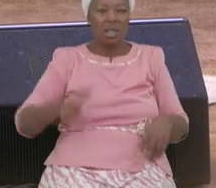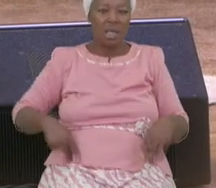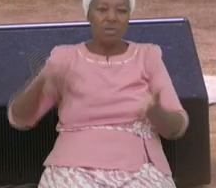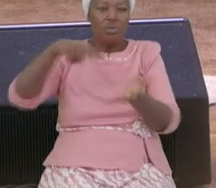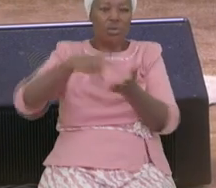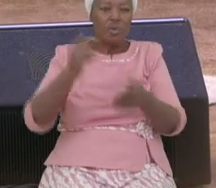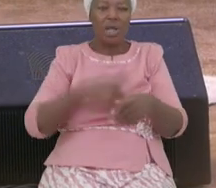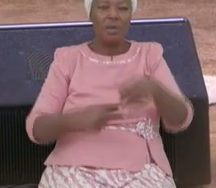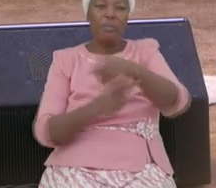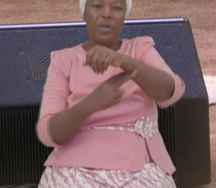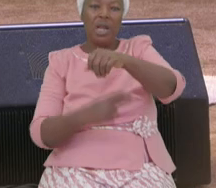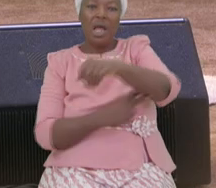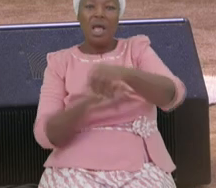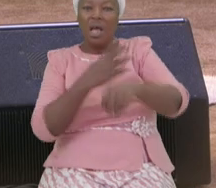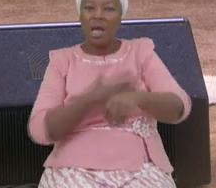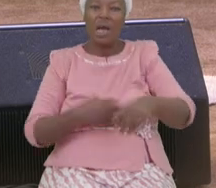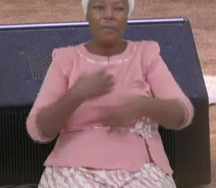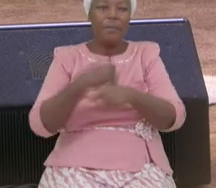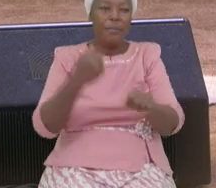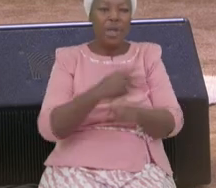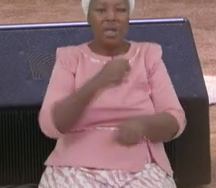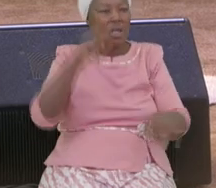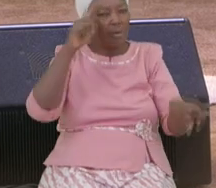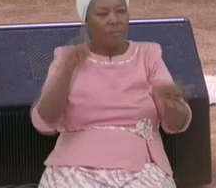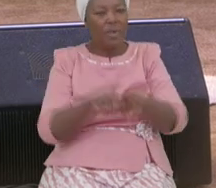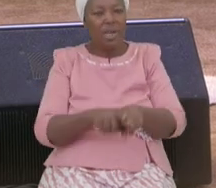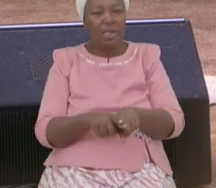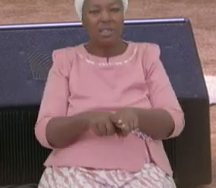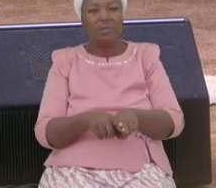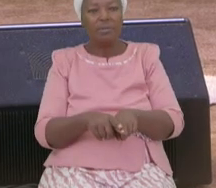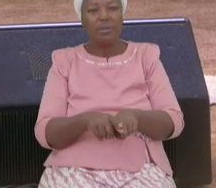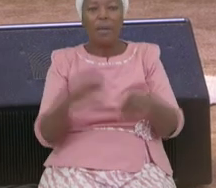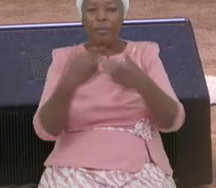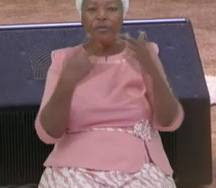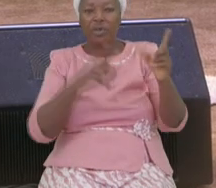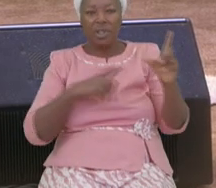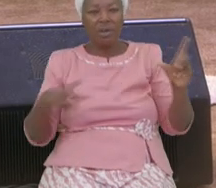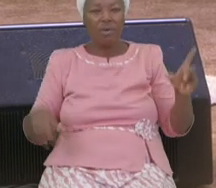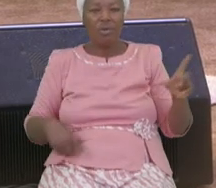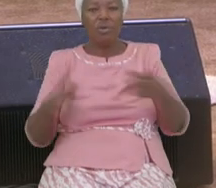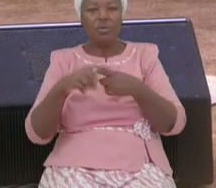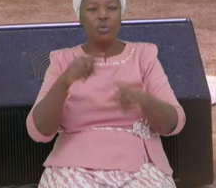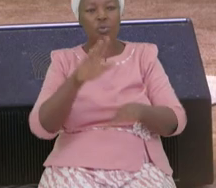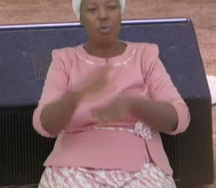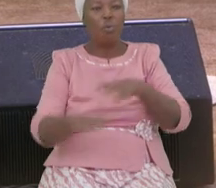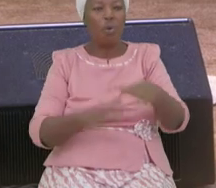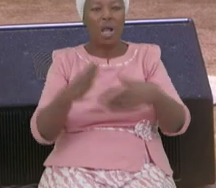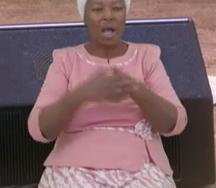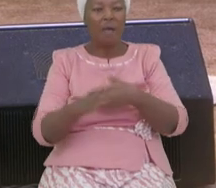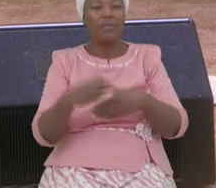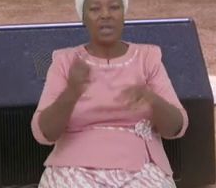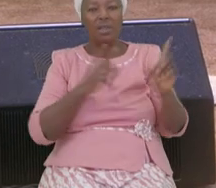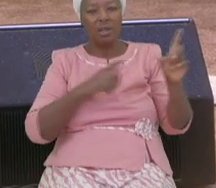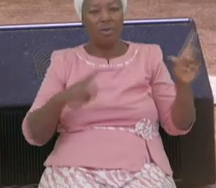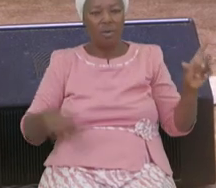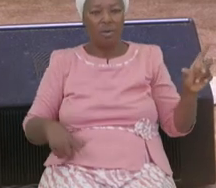a pillar and made a covenant before the Lord to walk after